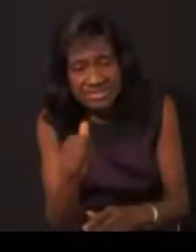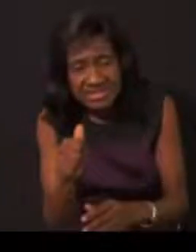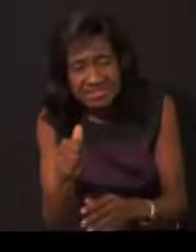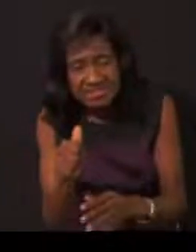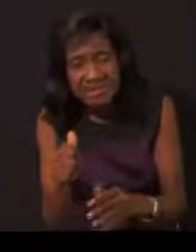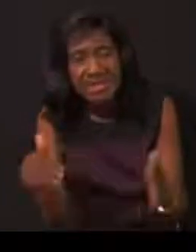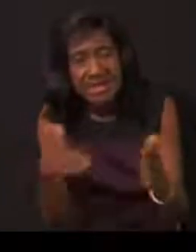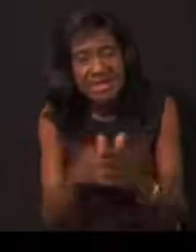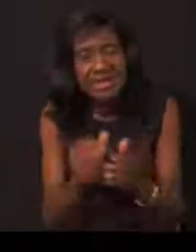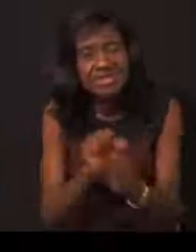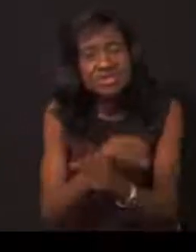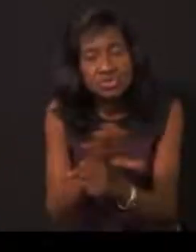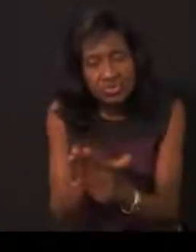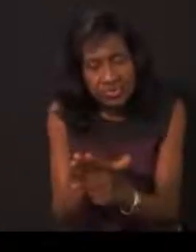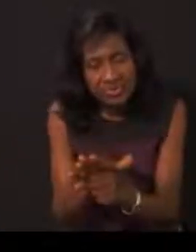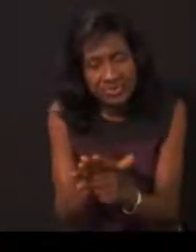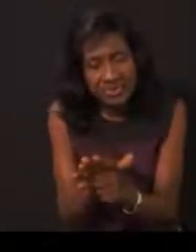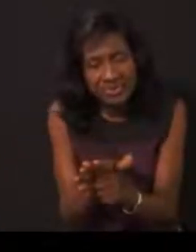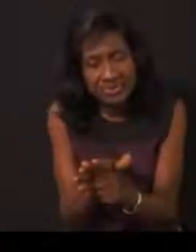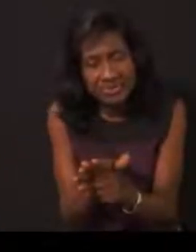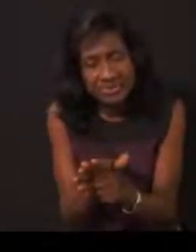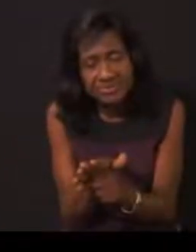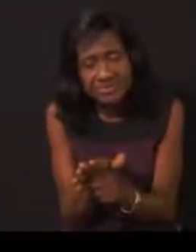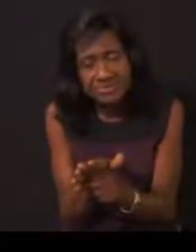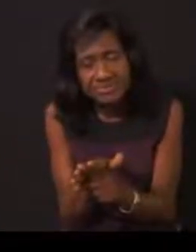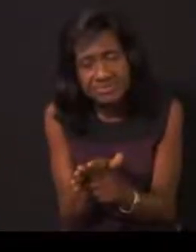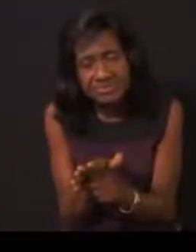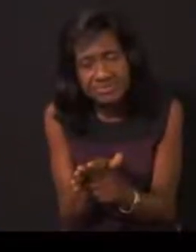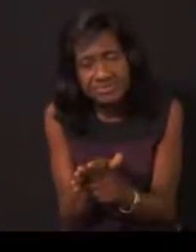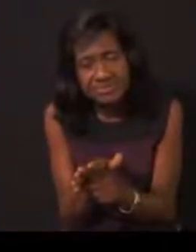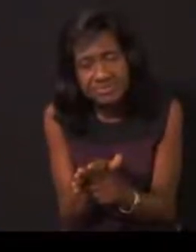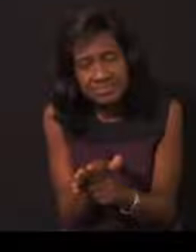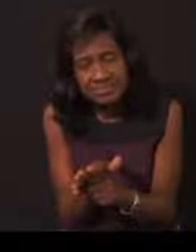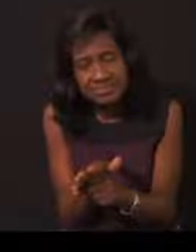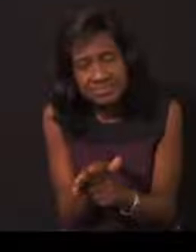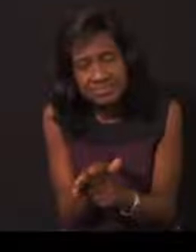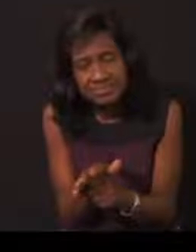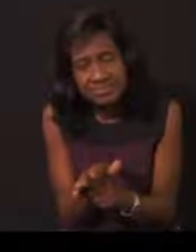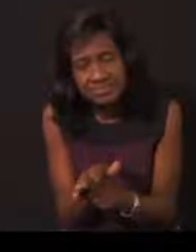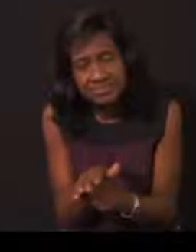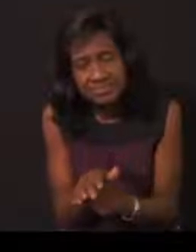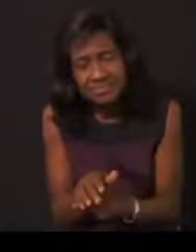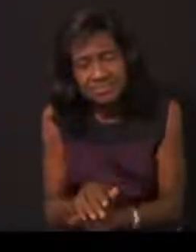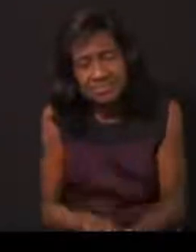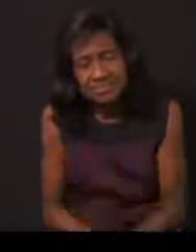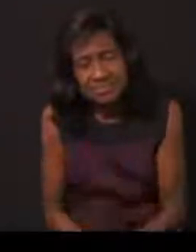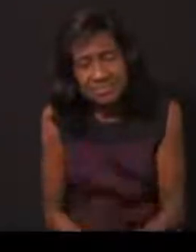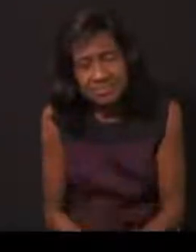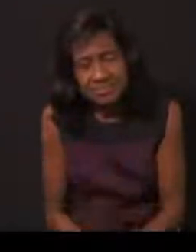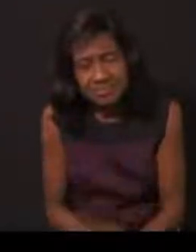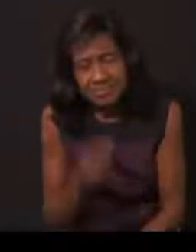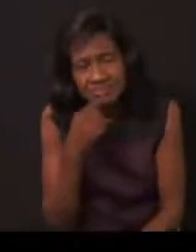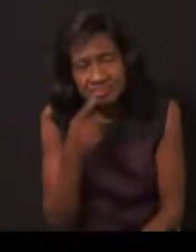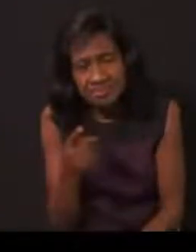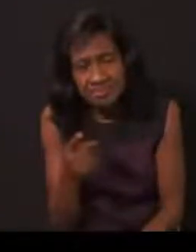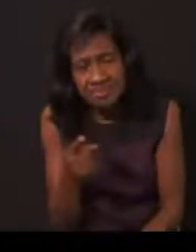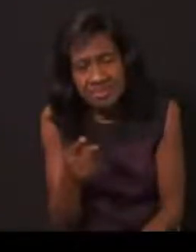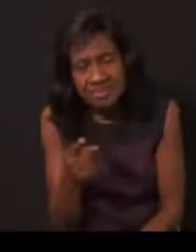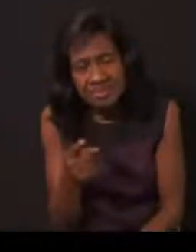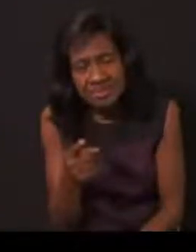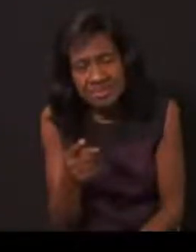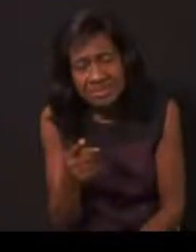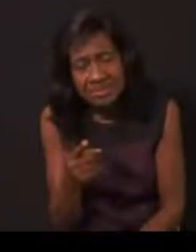shown quite widely. But I didn't mean it as a replacement, but just for children, because they can't be. But clearly, in a